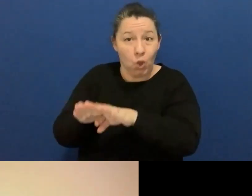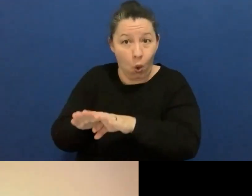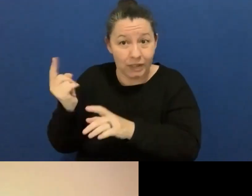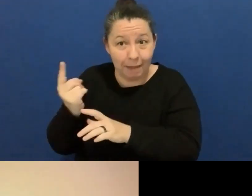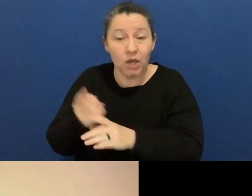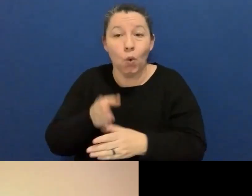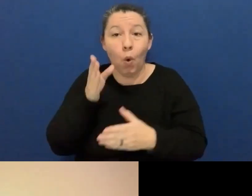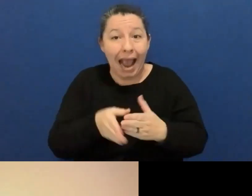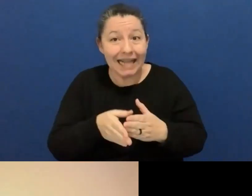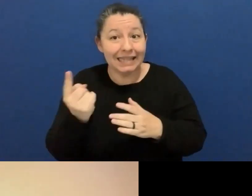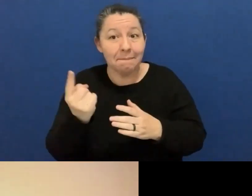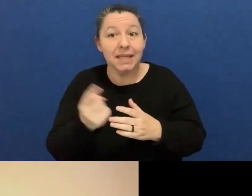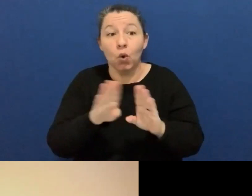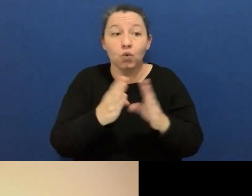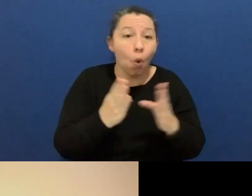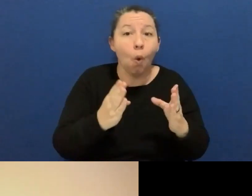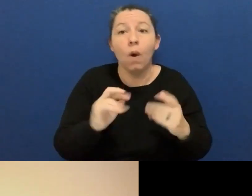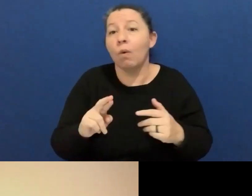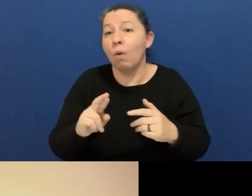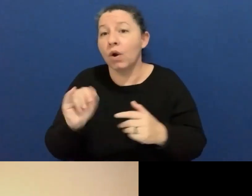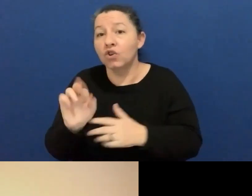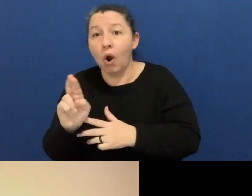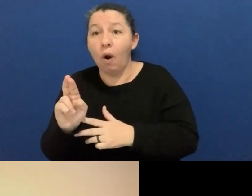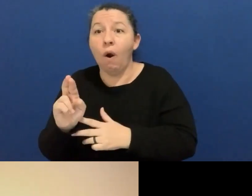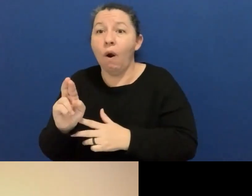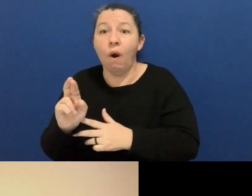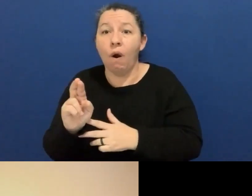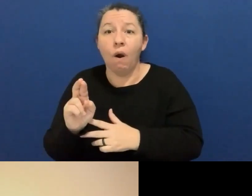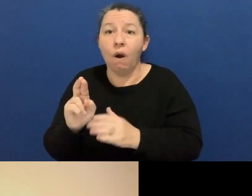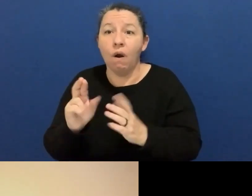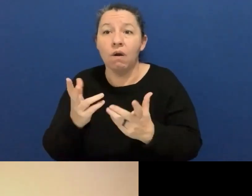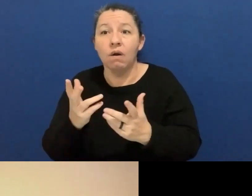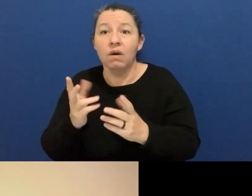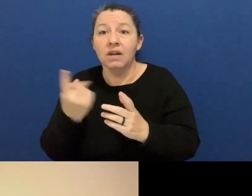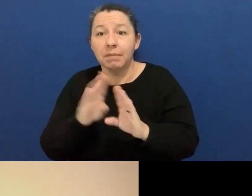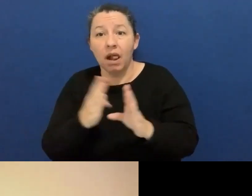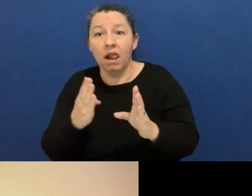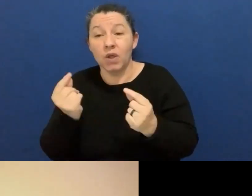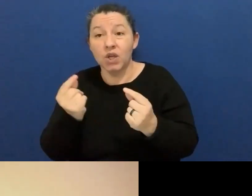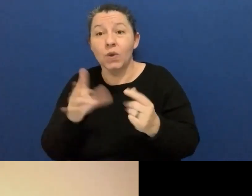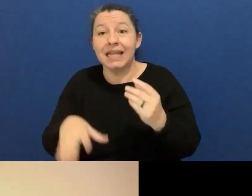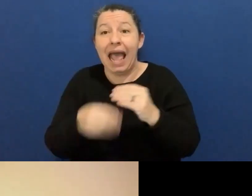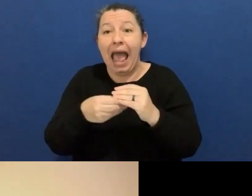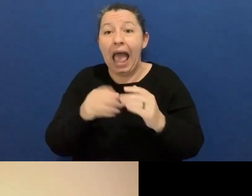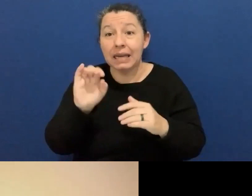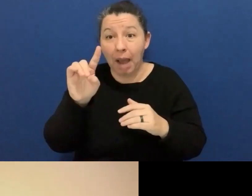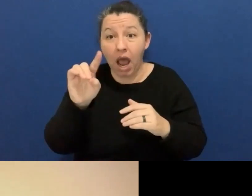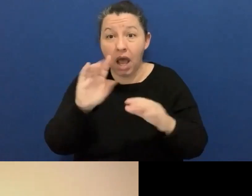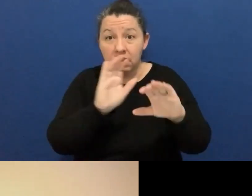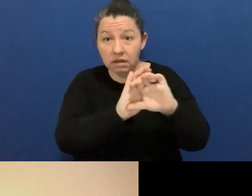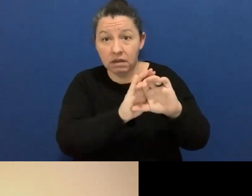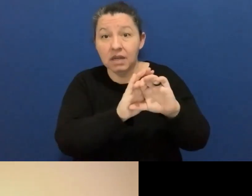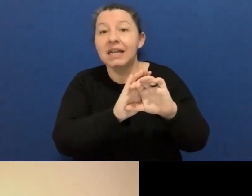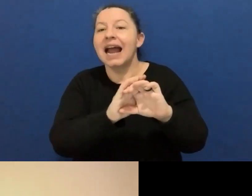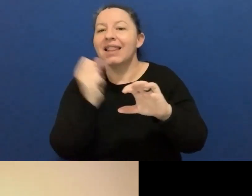a door, whether it was a jar that was being locked, they would put a piece of mud on it and they would stamp it. And sometimes they would stamp it with their